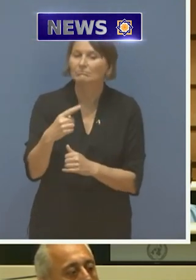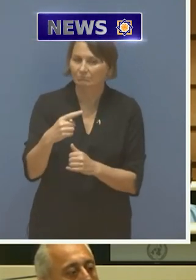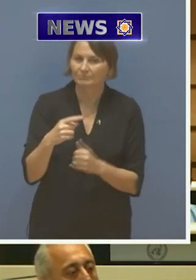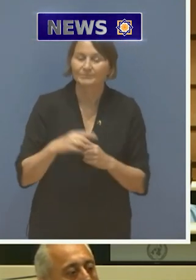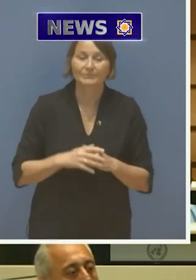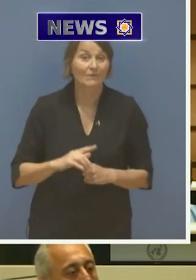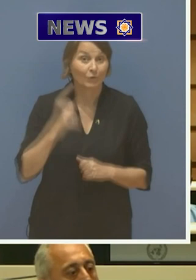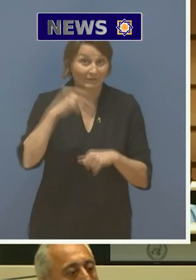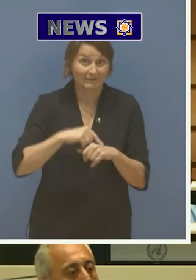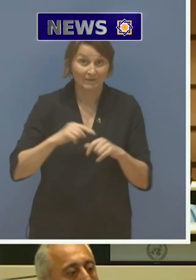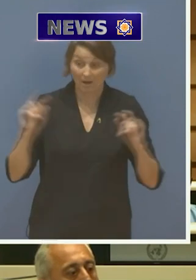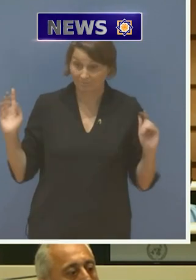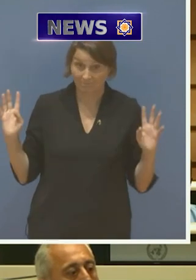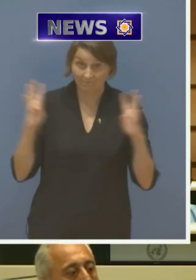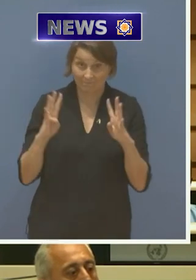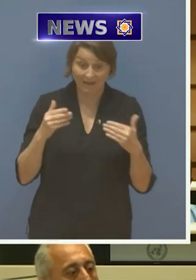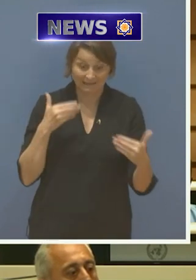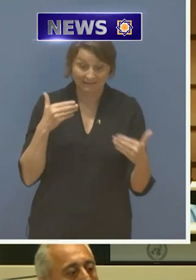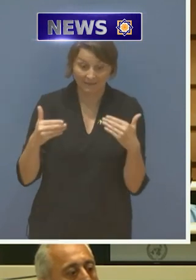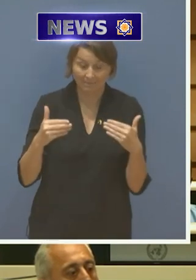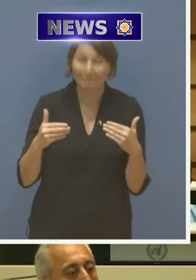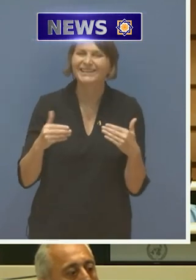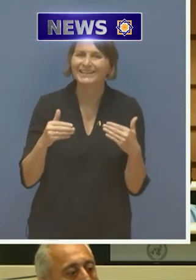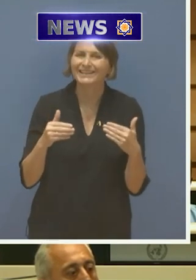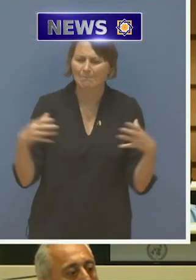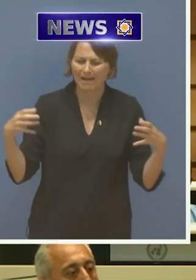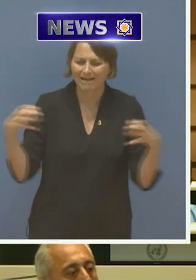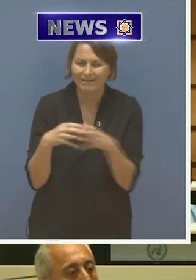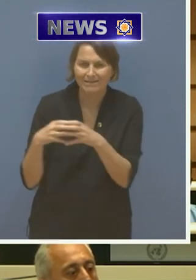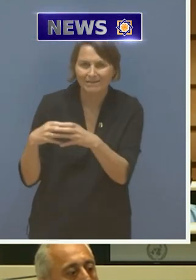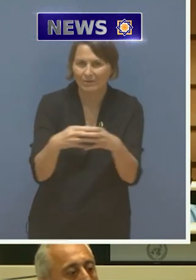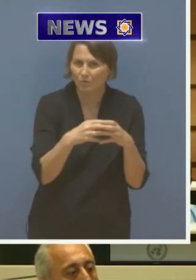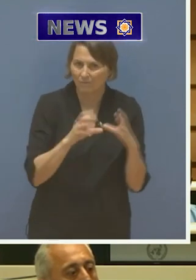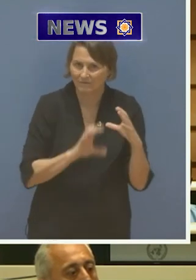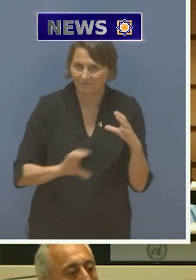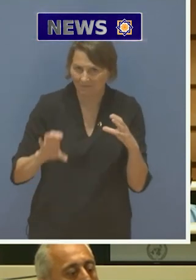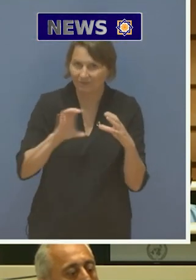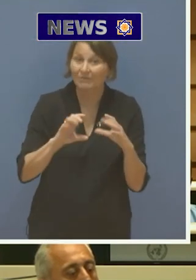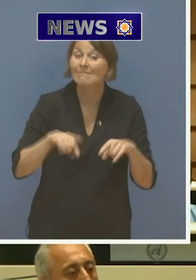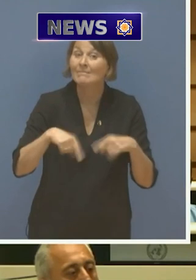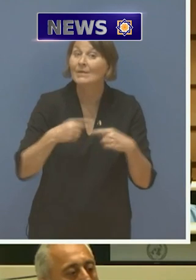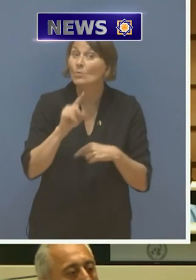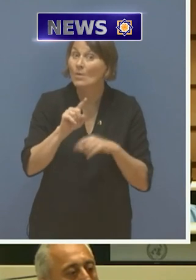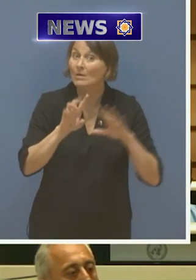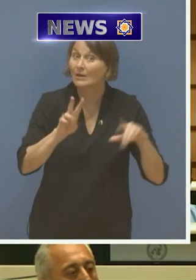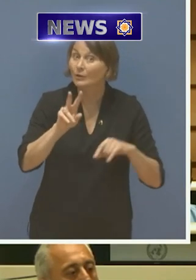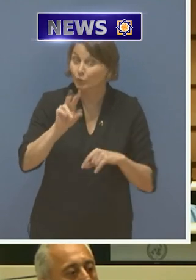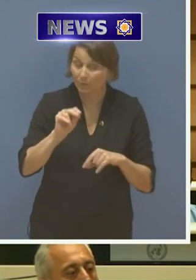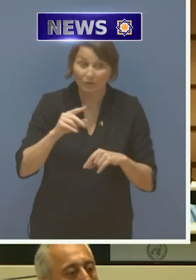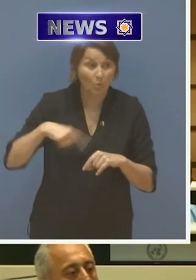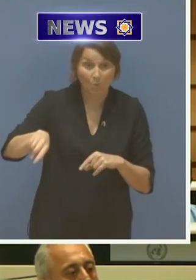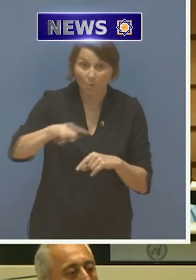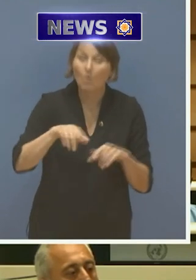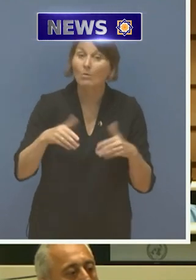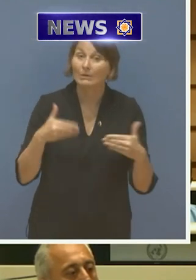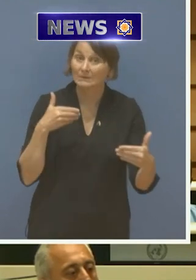at the time to contribute to the support of Armenia, as well as President Wilson of the United States. I would remind you that in 1917,